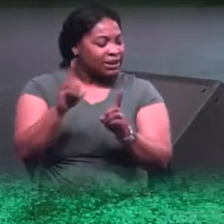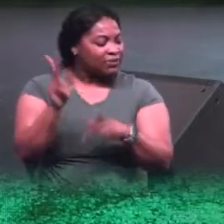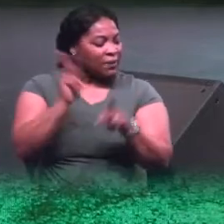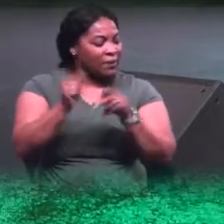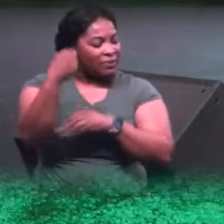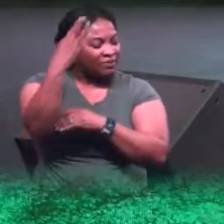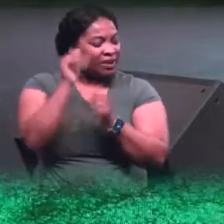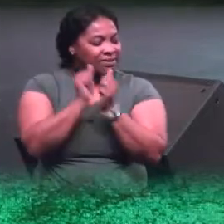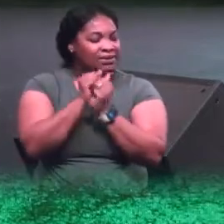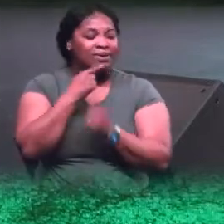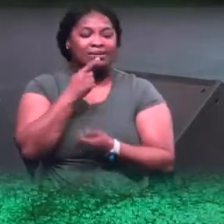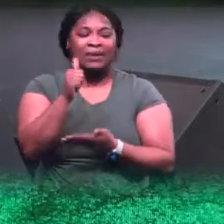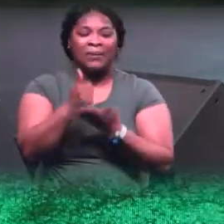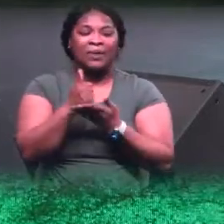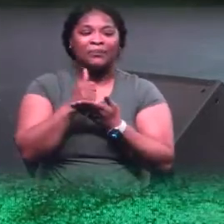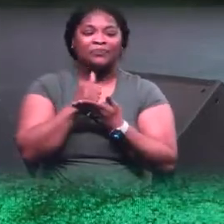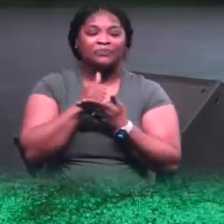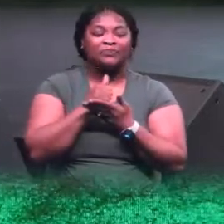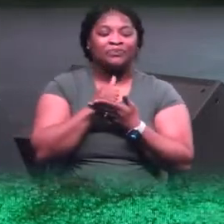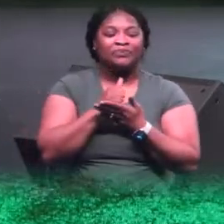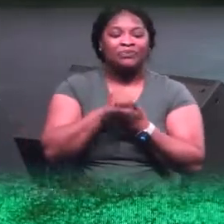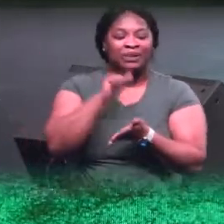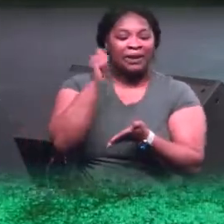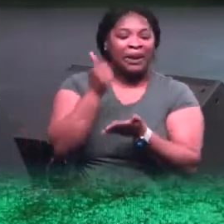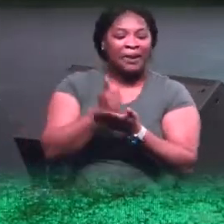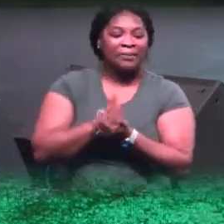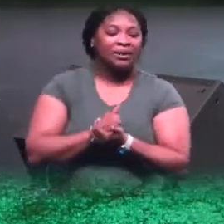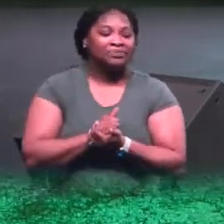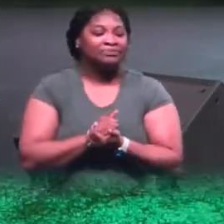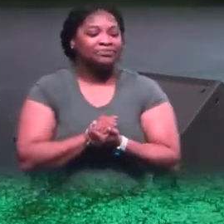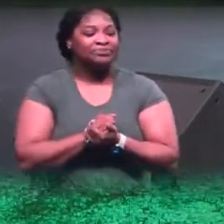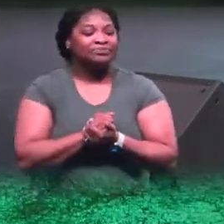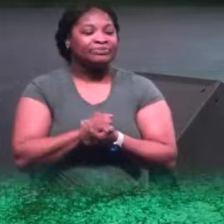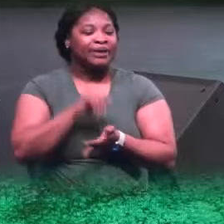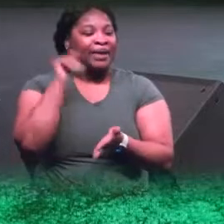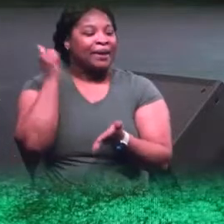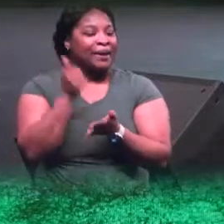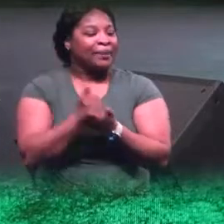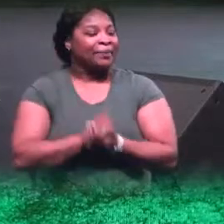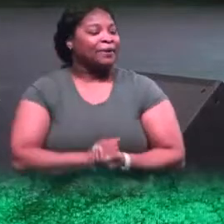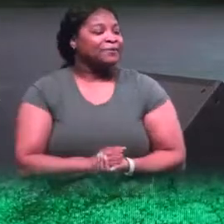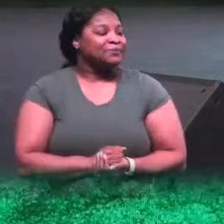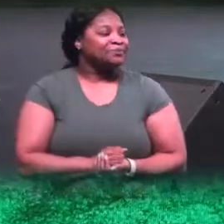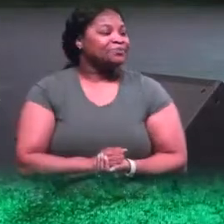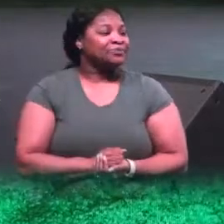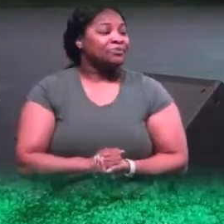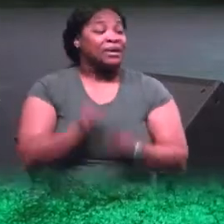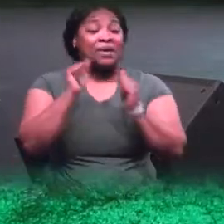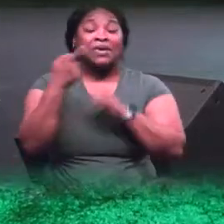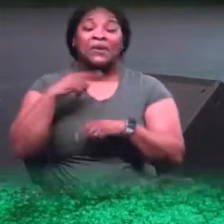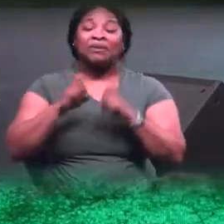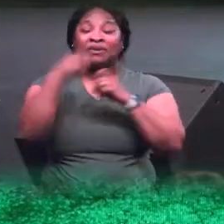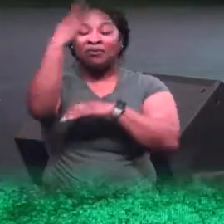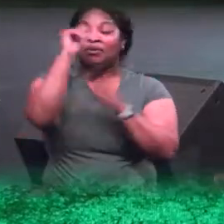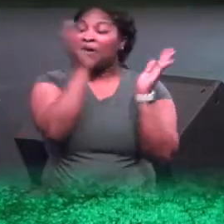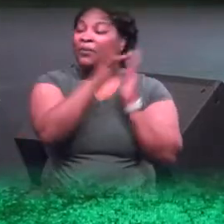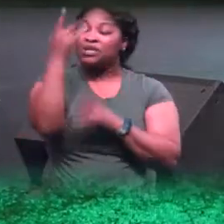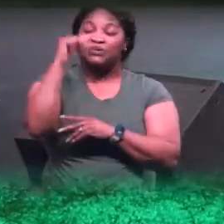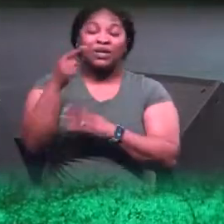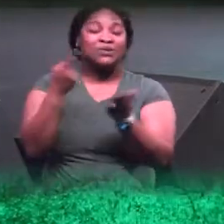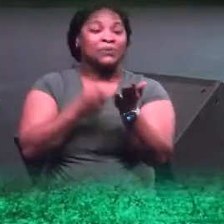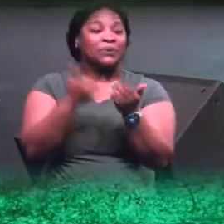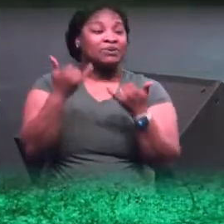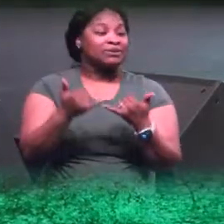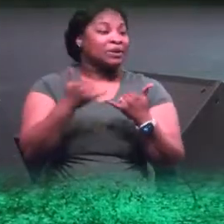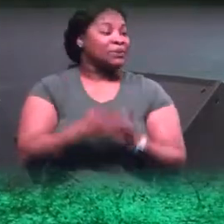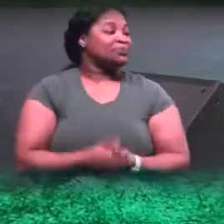people of God together said amen, amen, and amen. Can we give God praise for his word